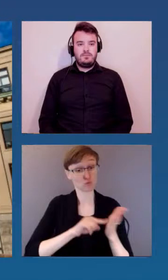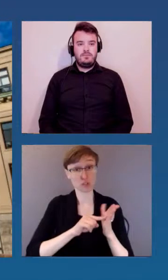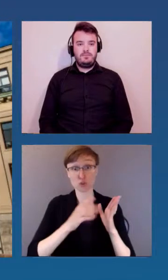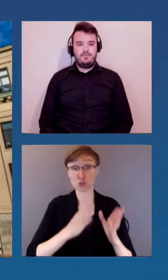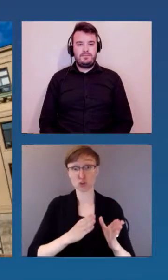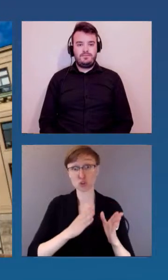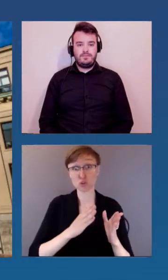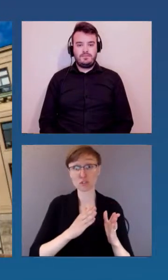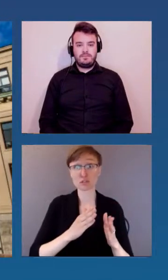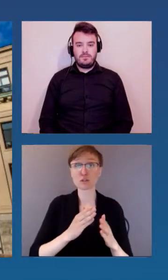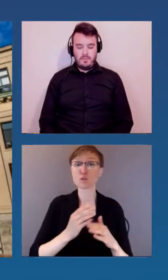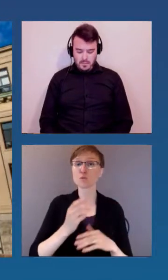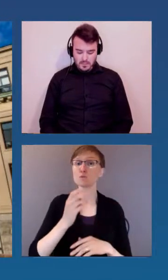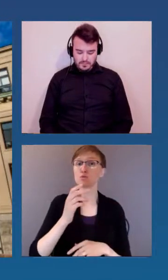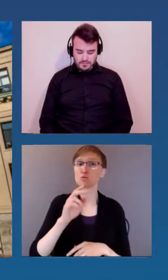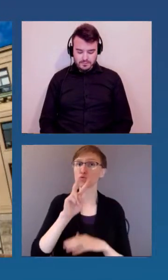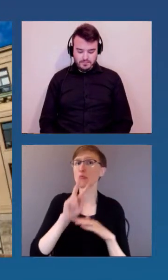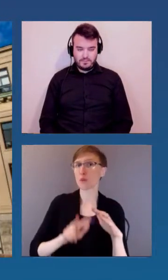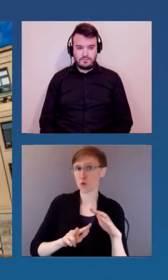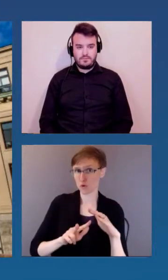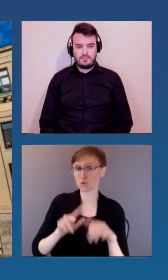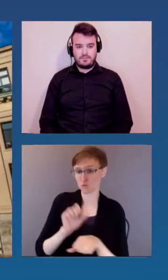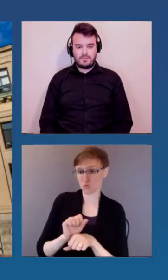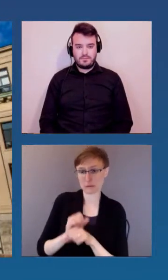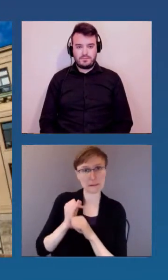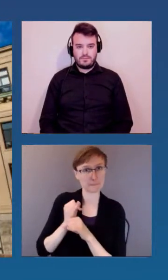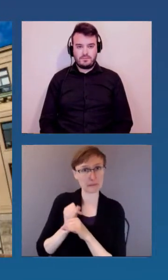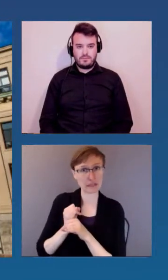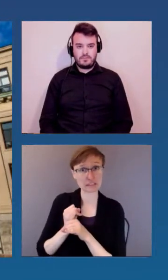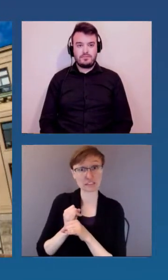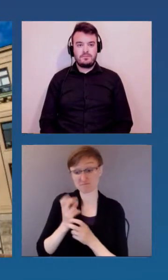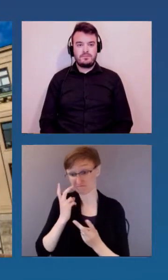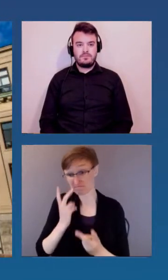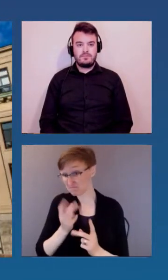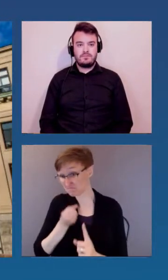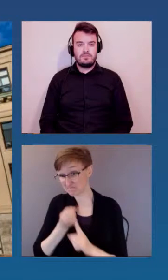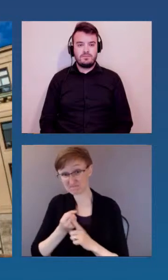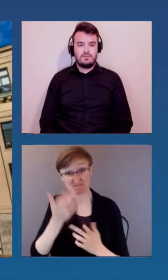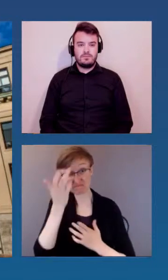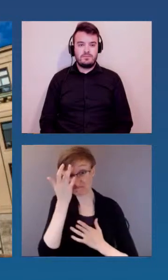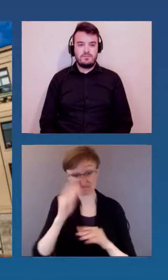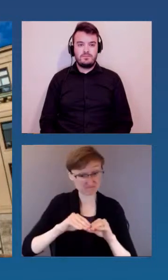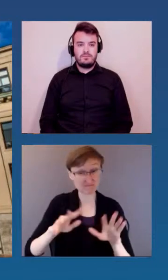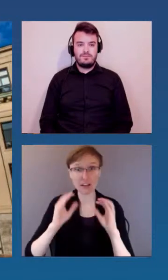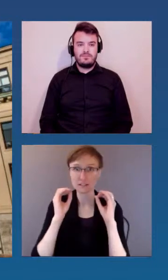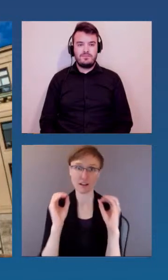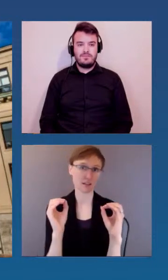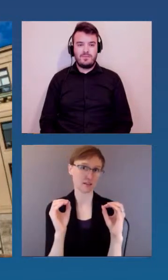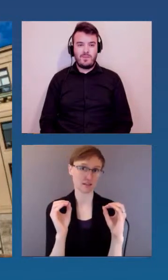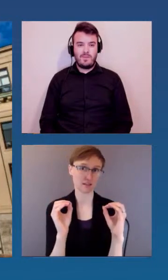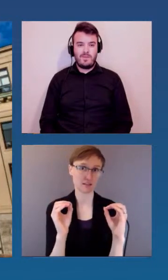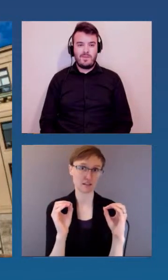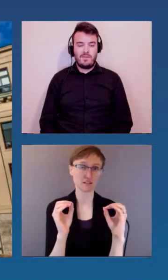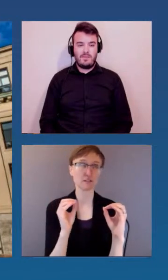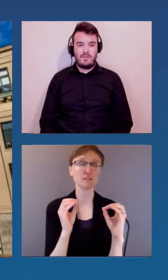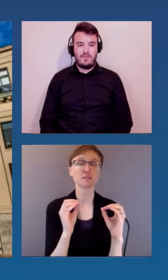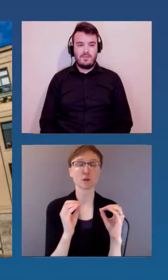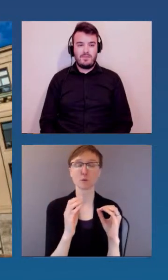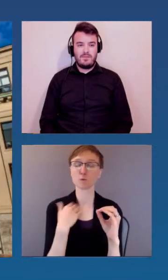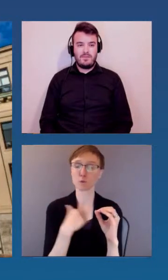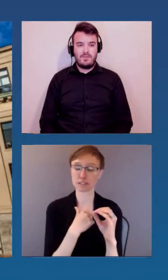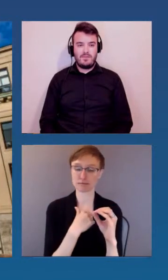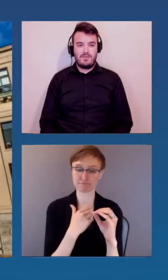of our community on campus that they have to wear a mask and they have to keep the social distances. So these